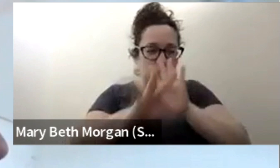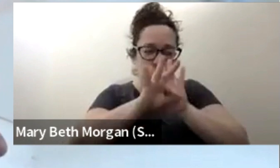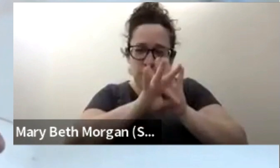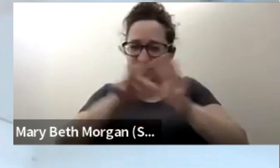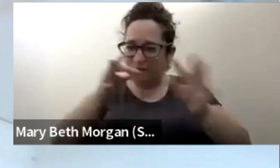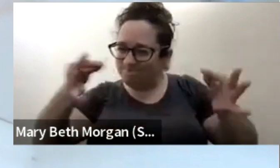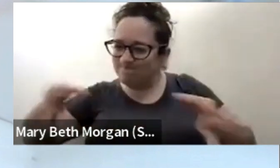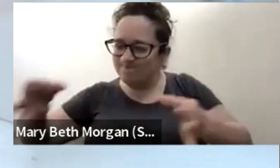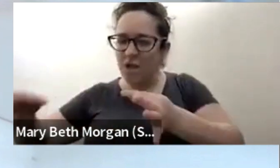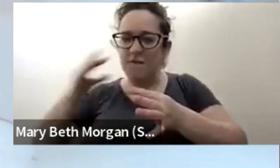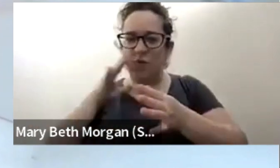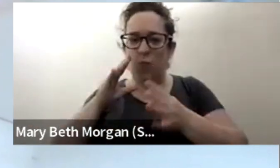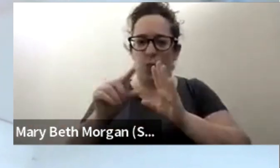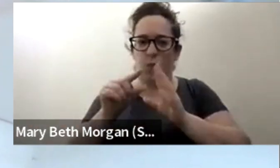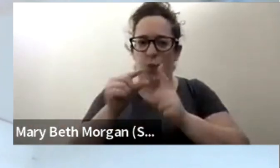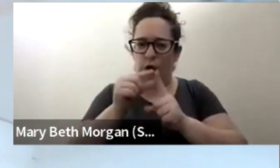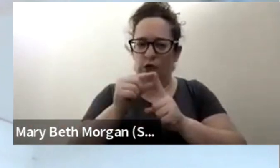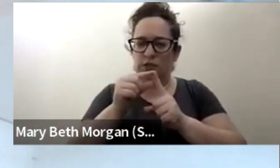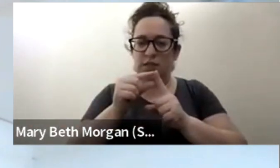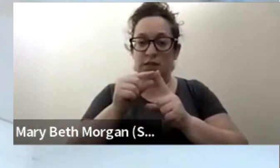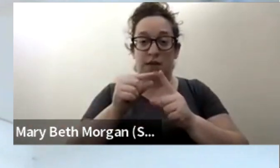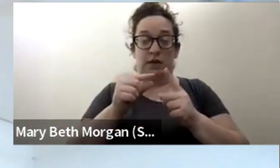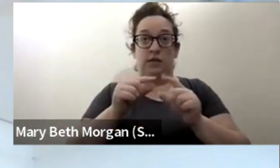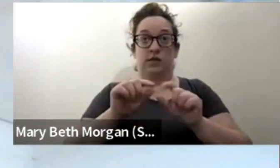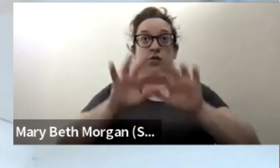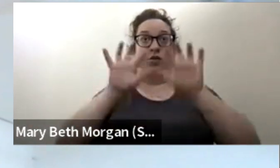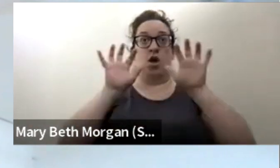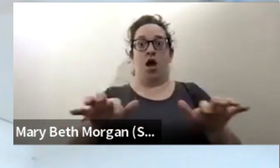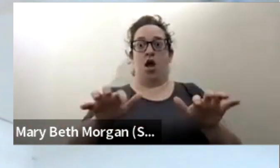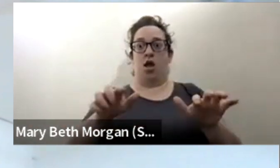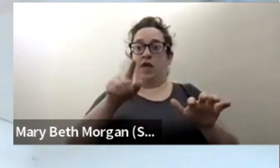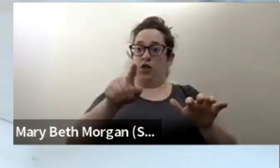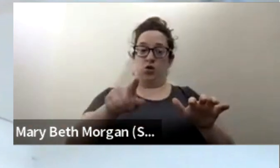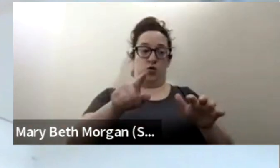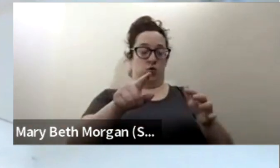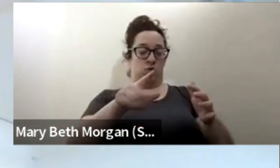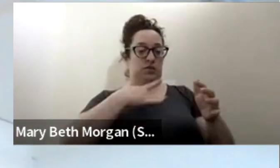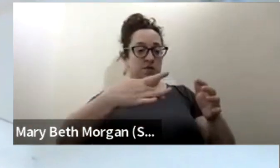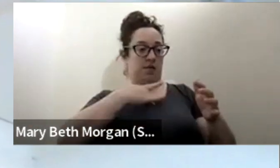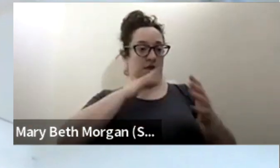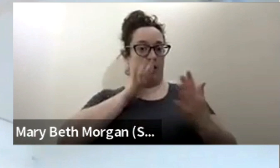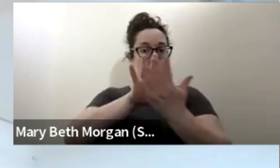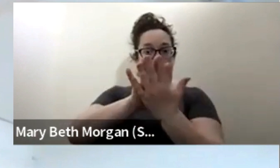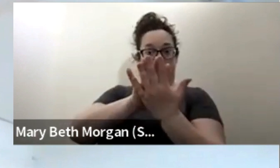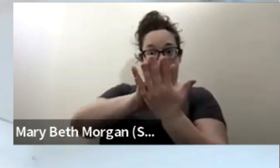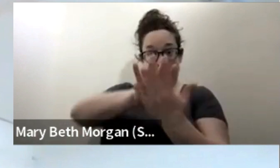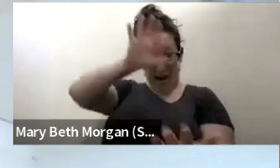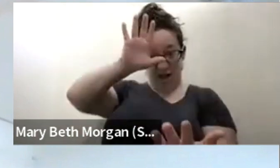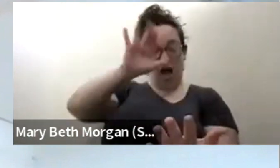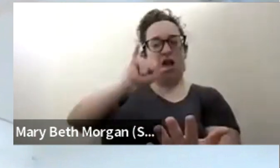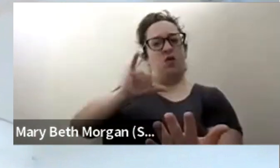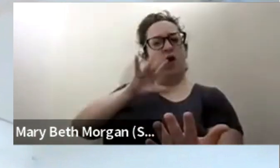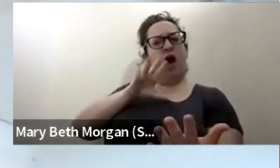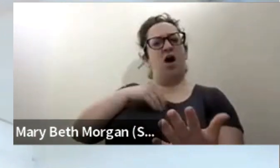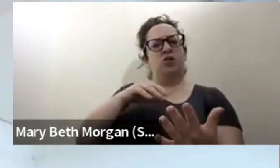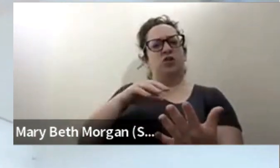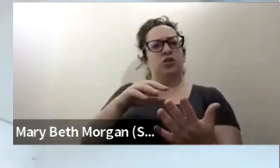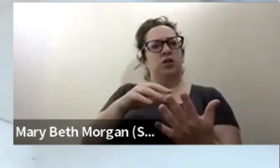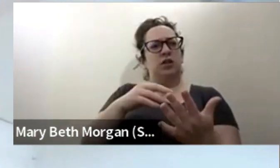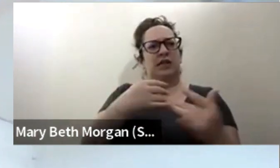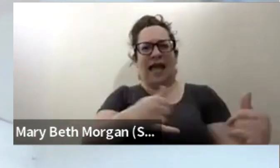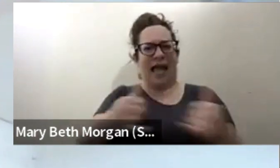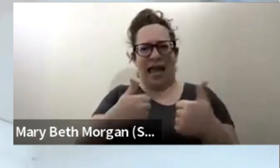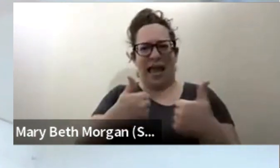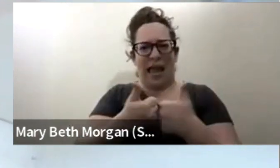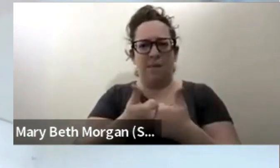meter of the words, the choice of the words. Like, it's astounding when you do those games with the meter and then you go, oh my God, I